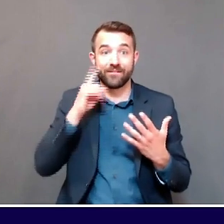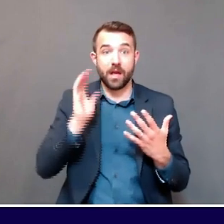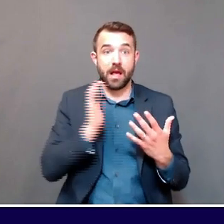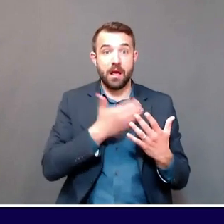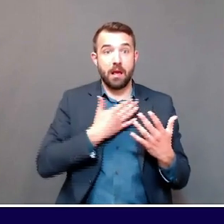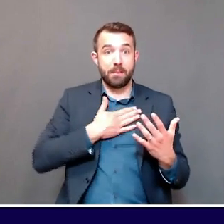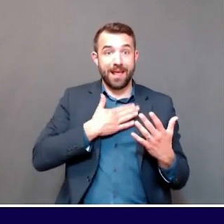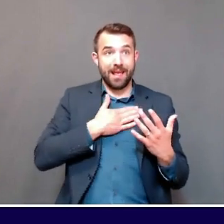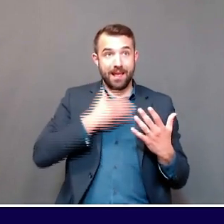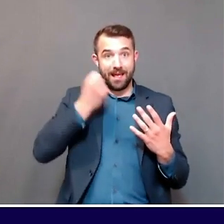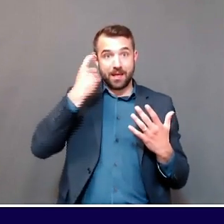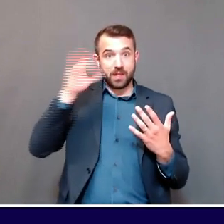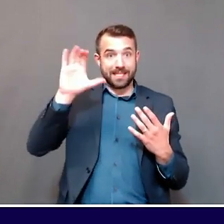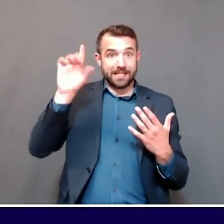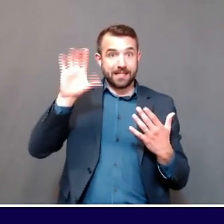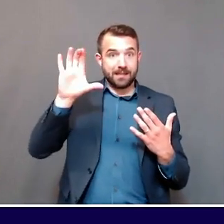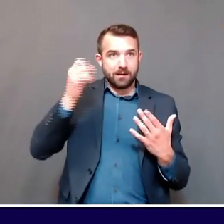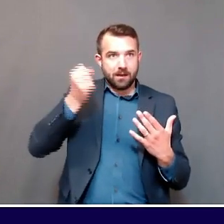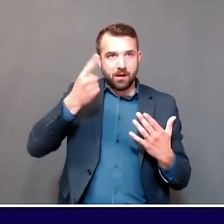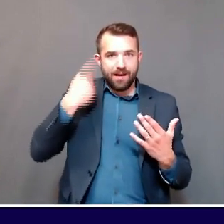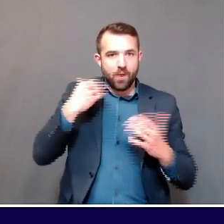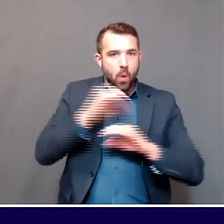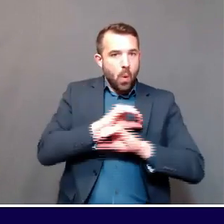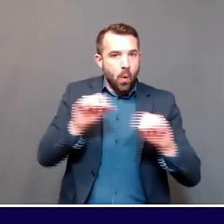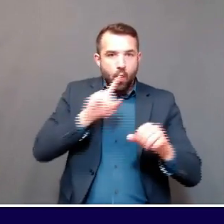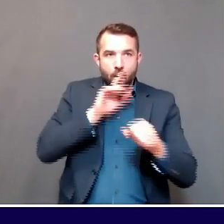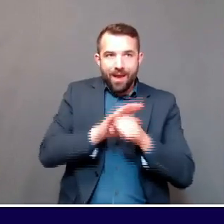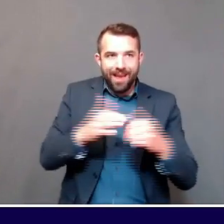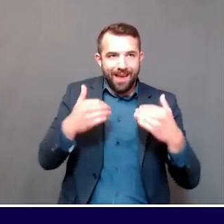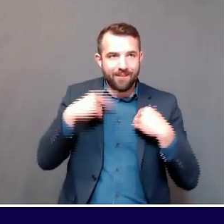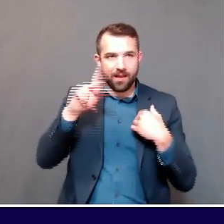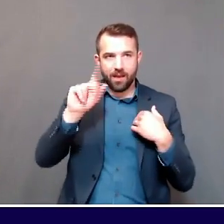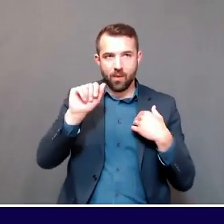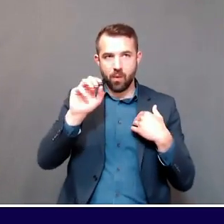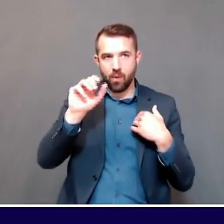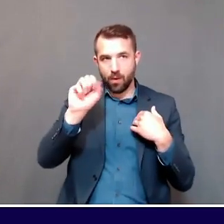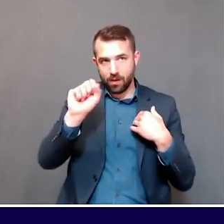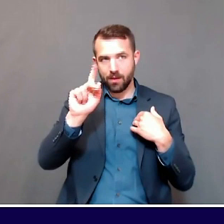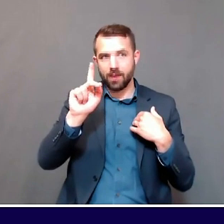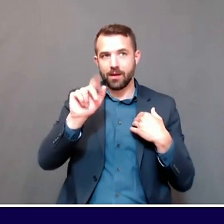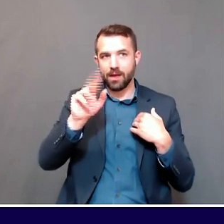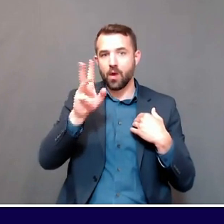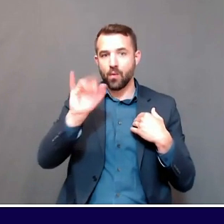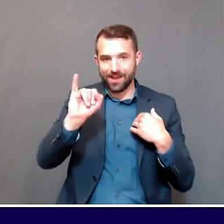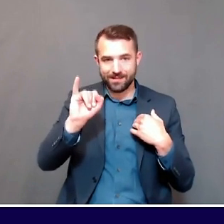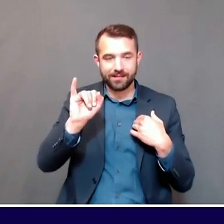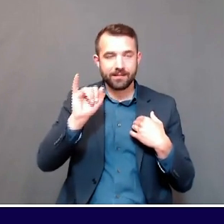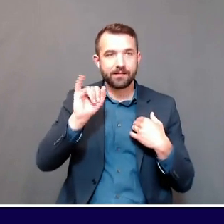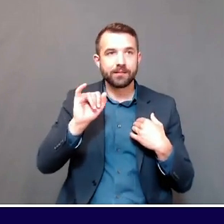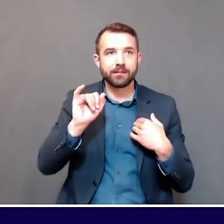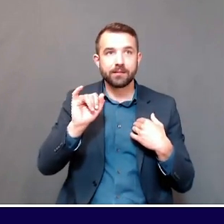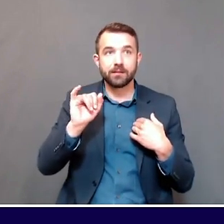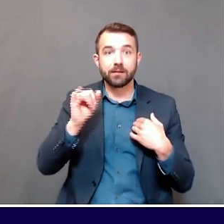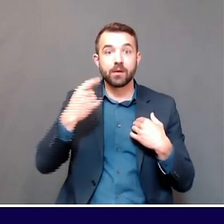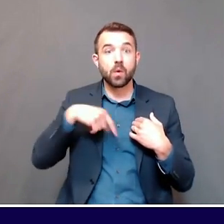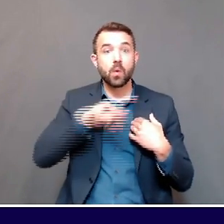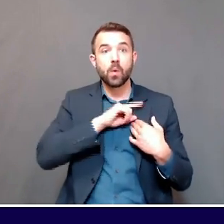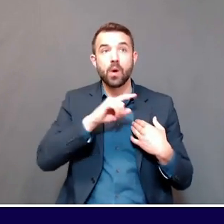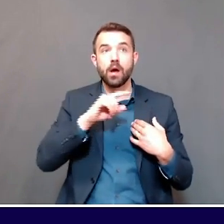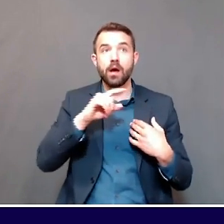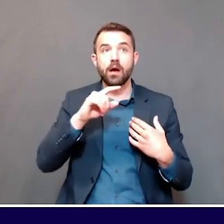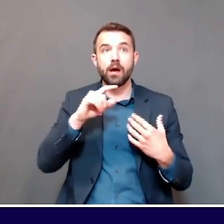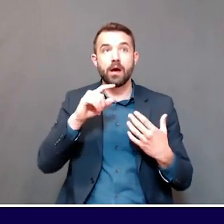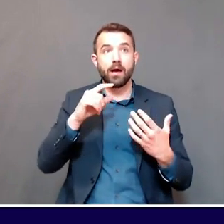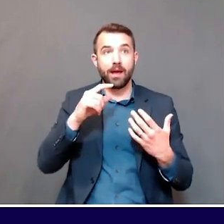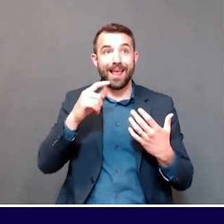any confirmed instances of this multi-system inflammatory condition, although we have made it a reportable